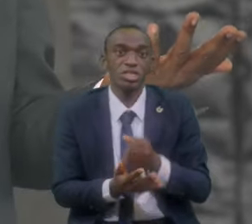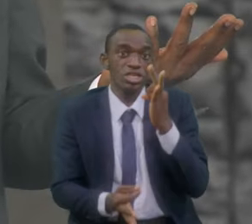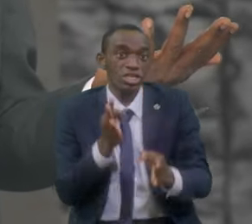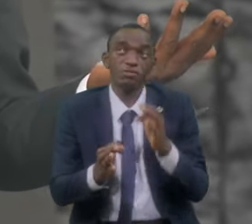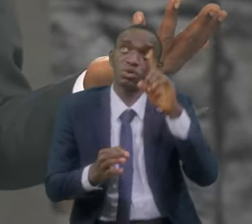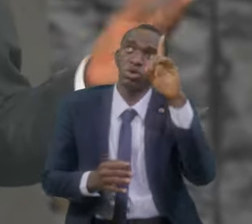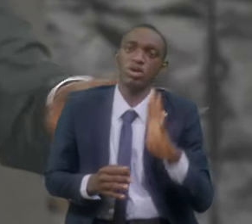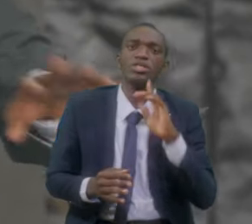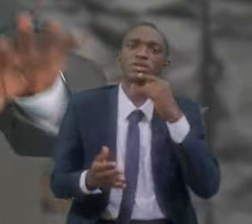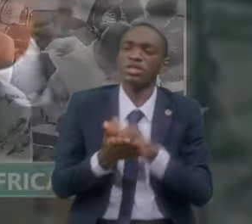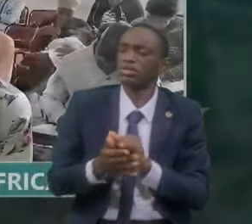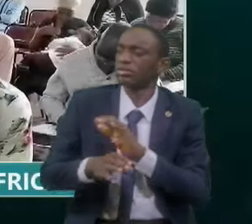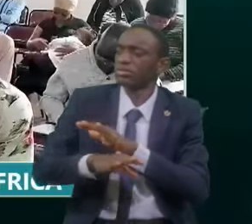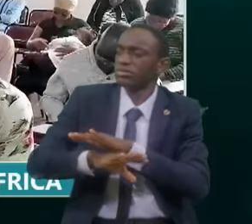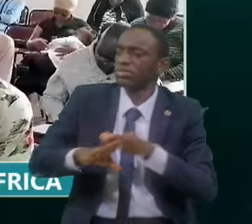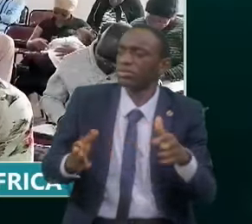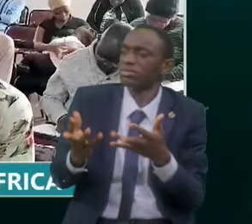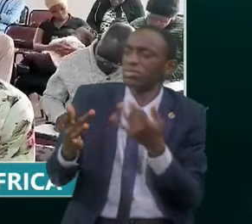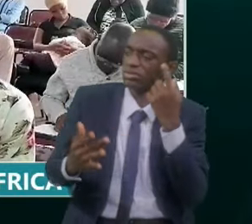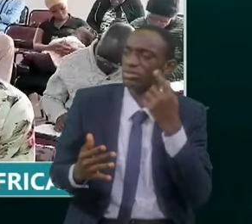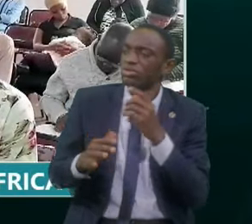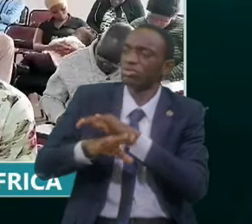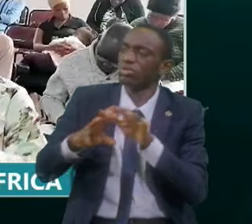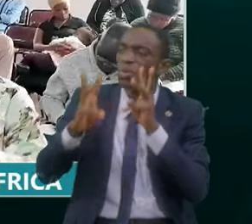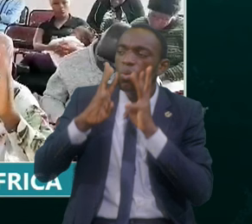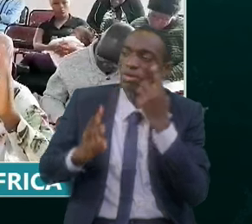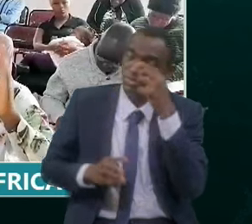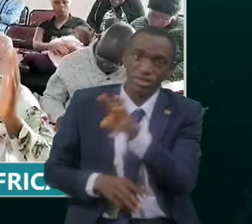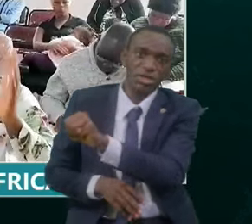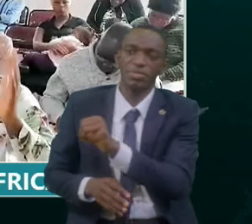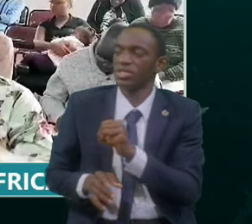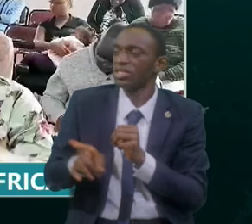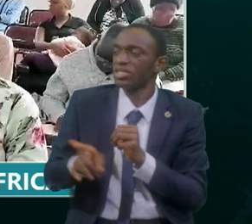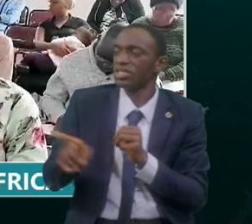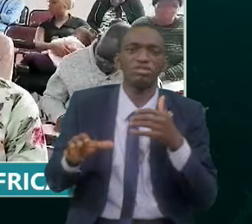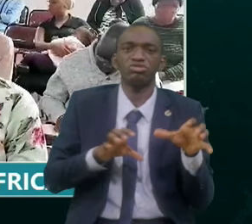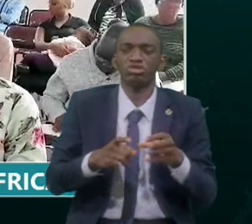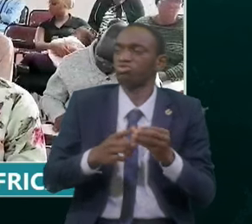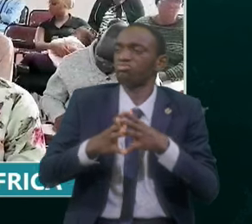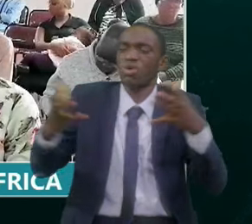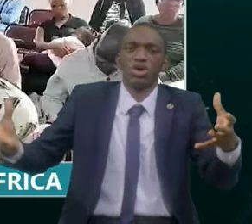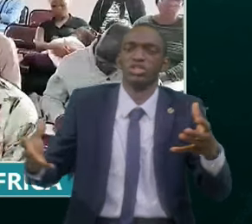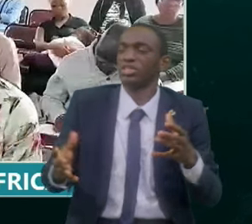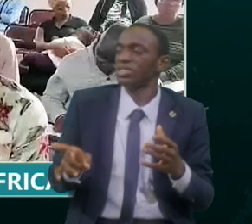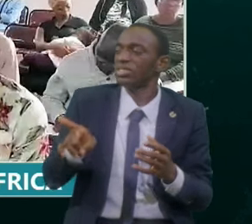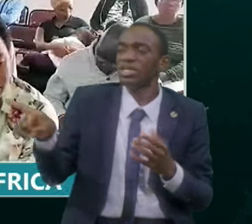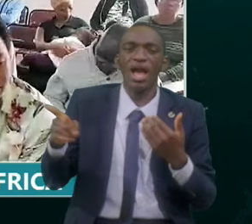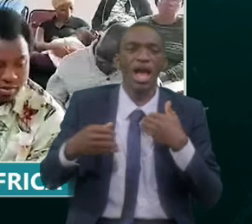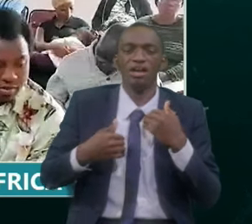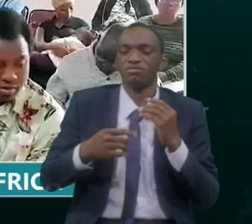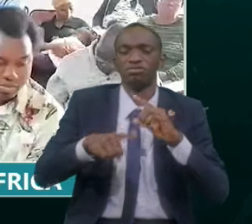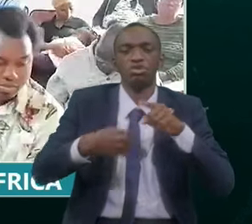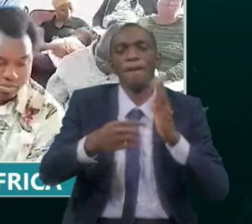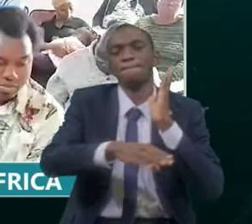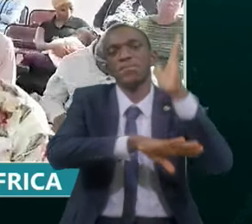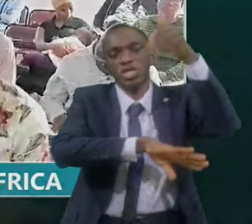them, they have done too much, they've gone beyond the day of grace,